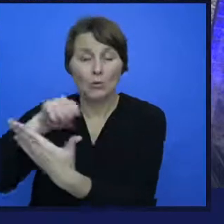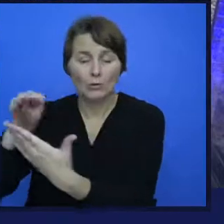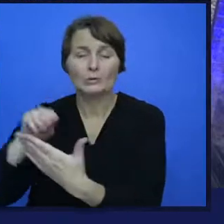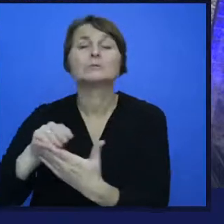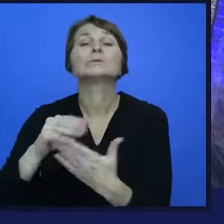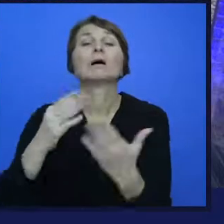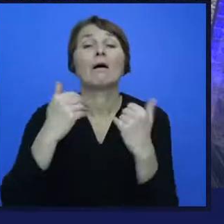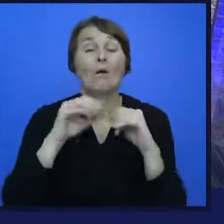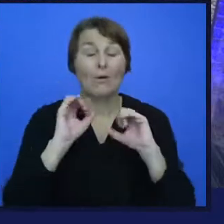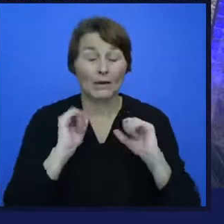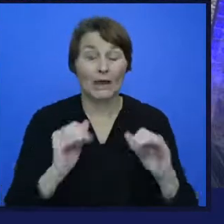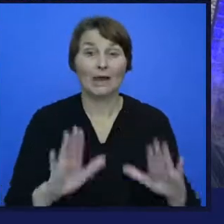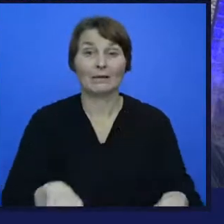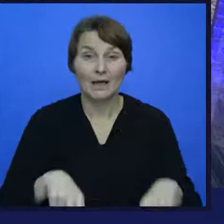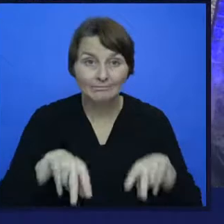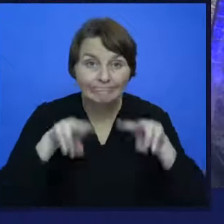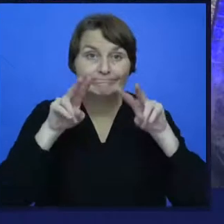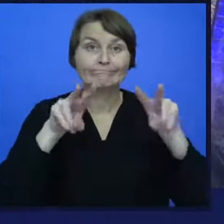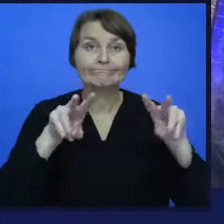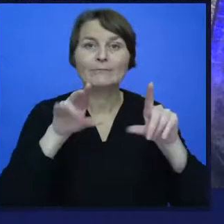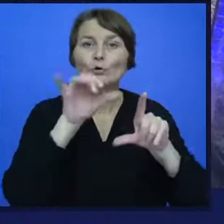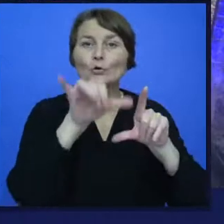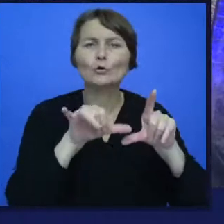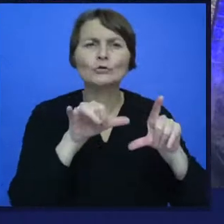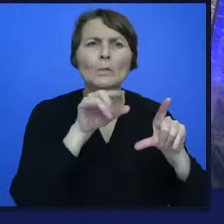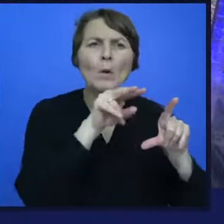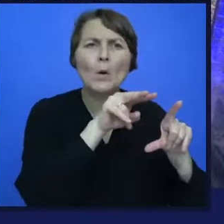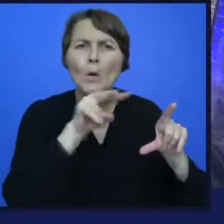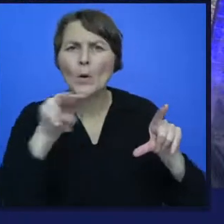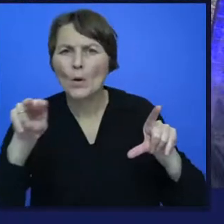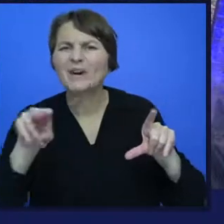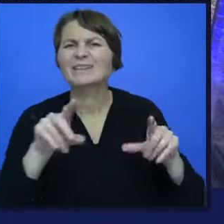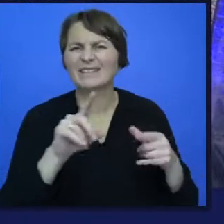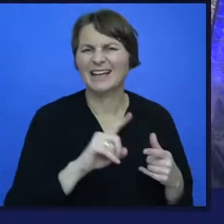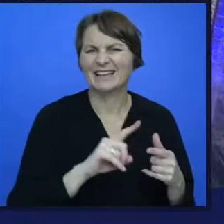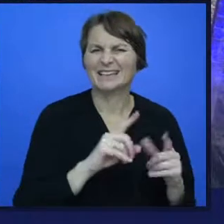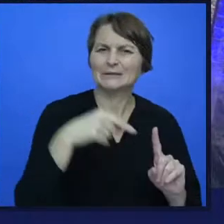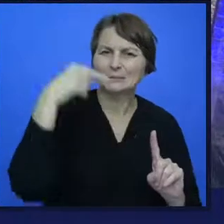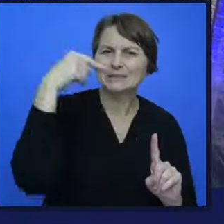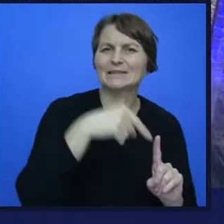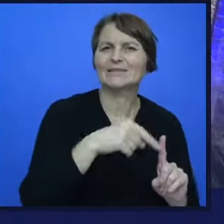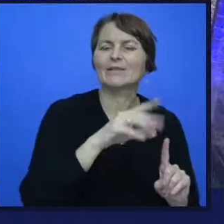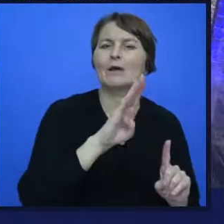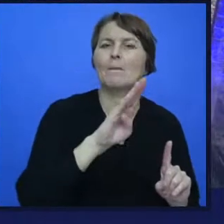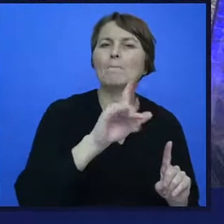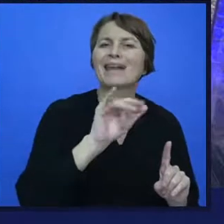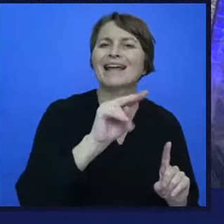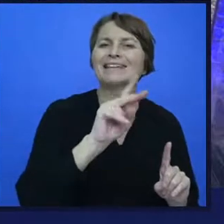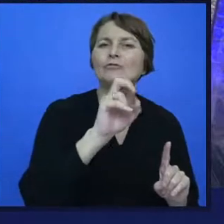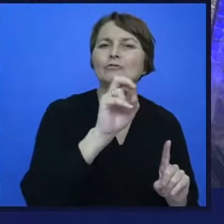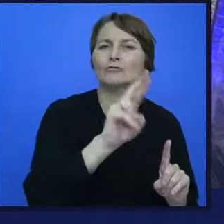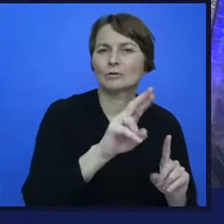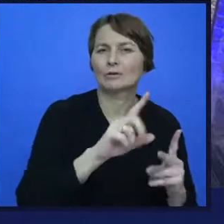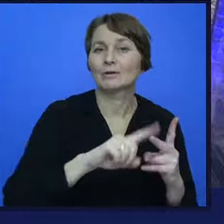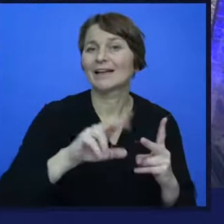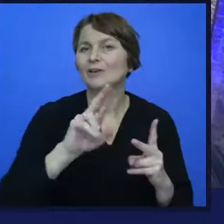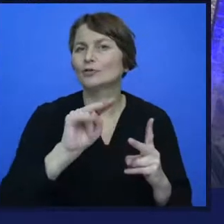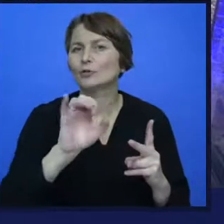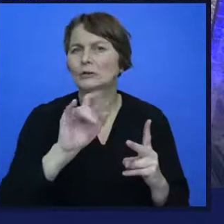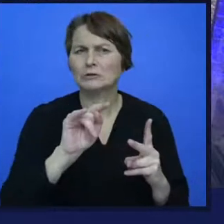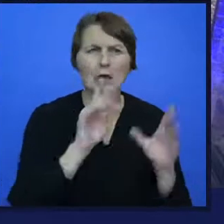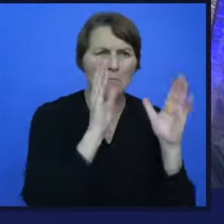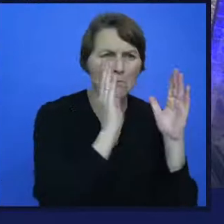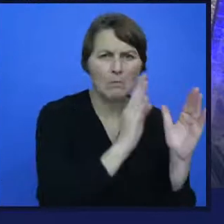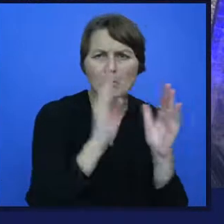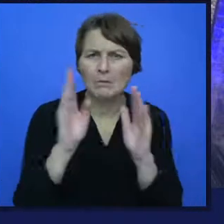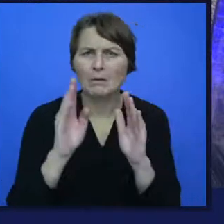videos and get started. Especially for Blender and Unity, some of them are really nice bite-sized chunks, which you can learn to do like